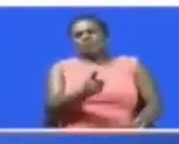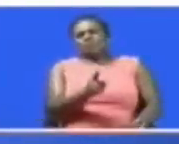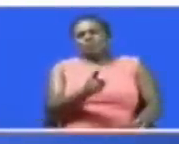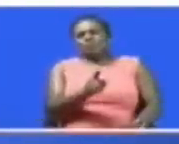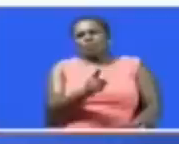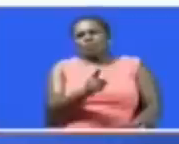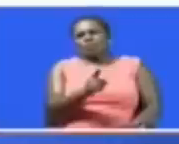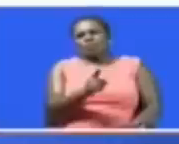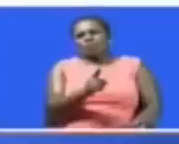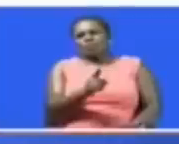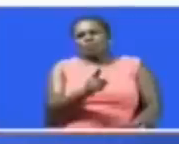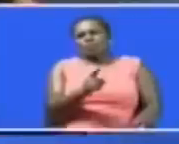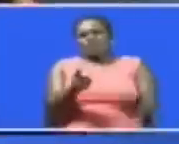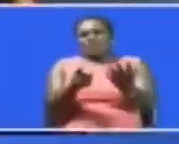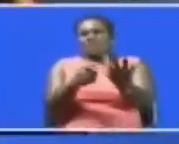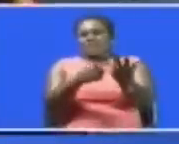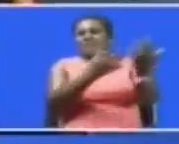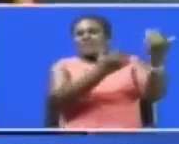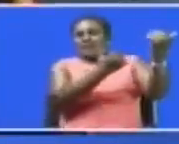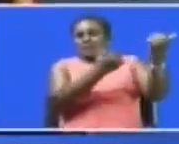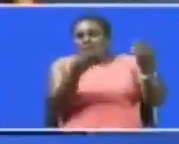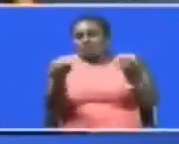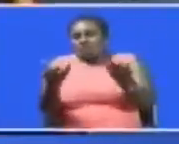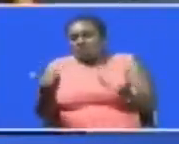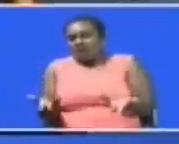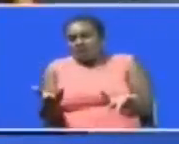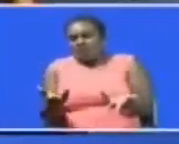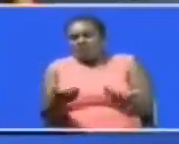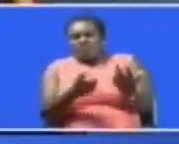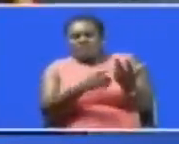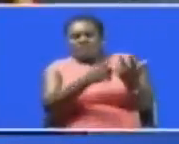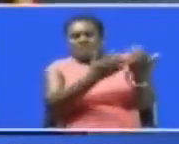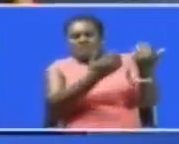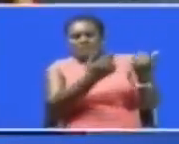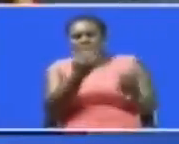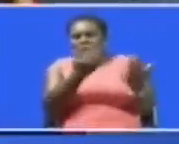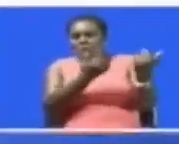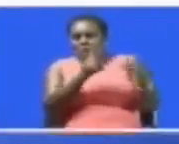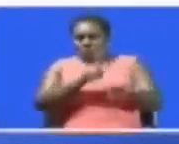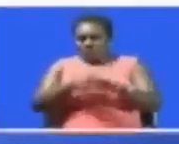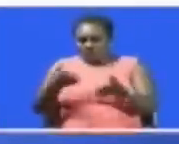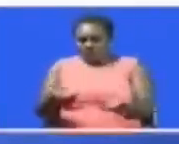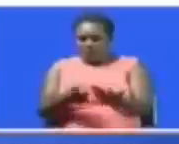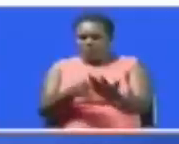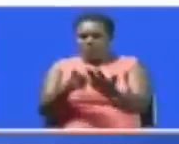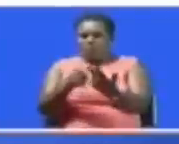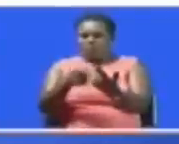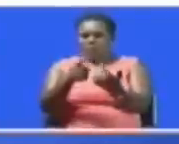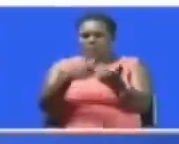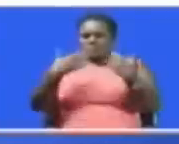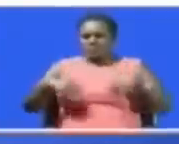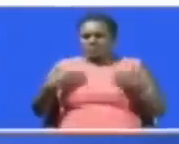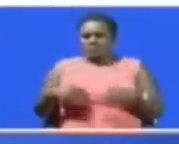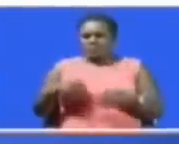Yeah. It's something that we got to. And the census is coming. So how do we solve that? The census is going to come. And I hope in this census,